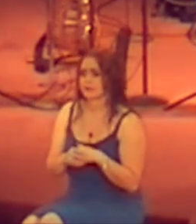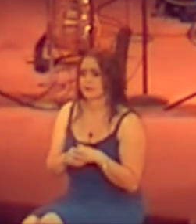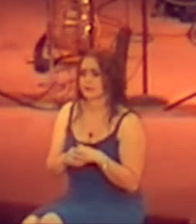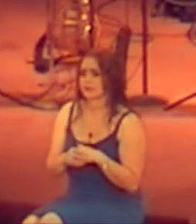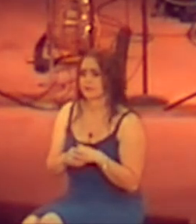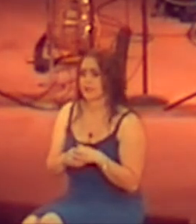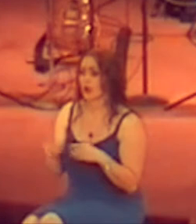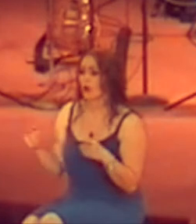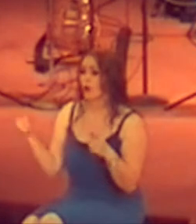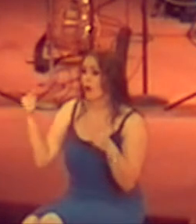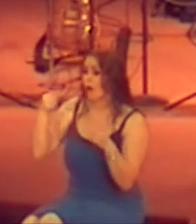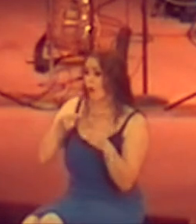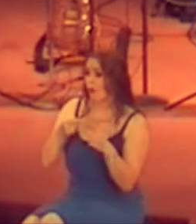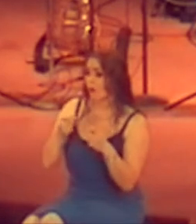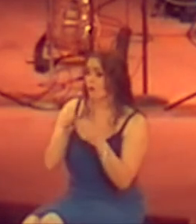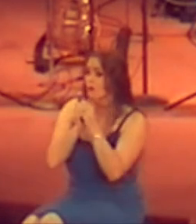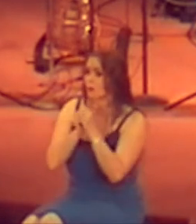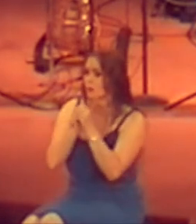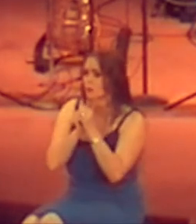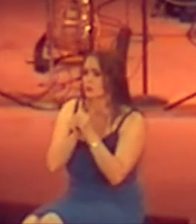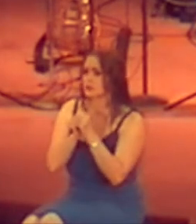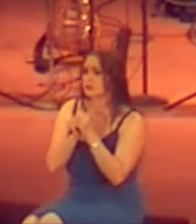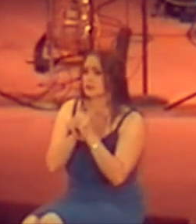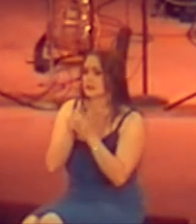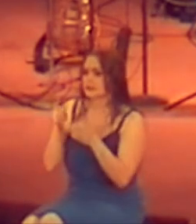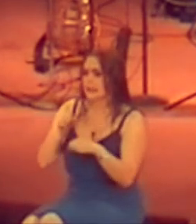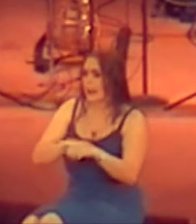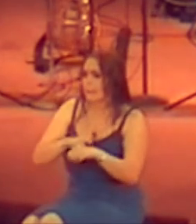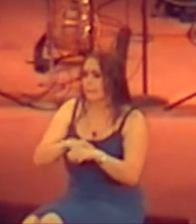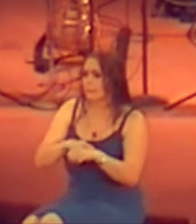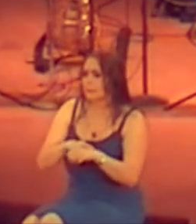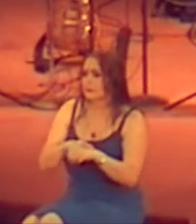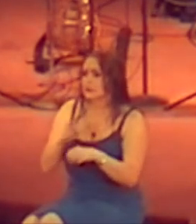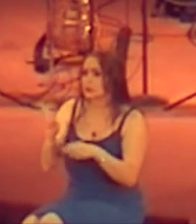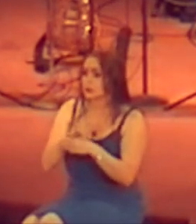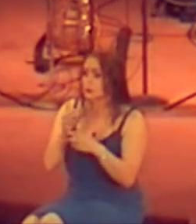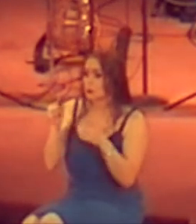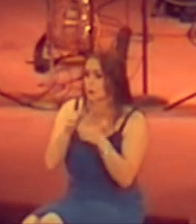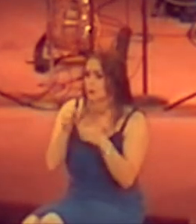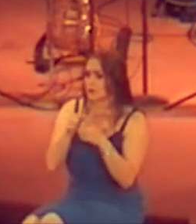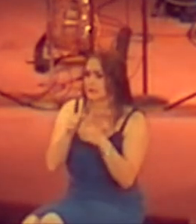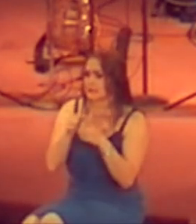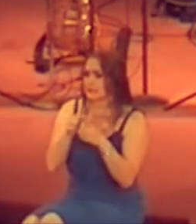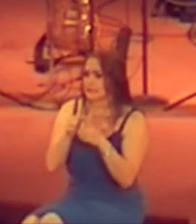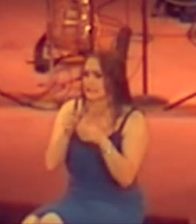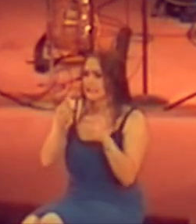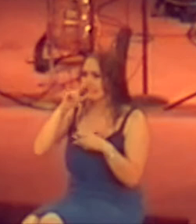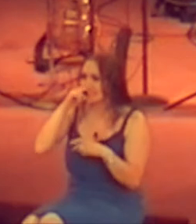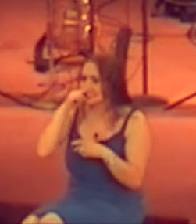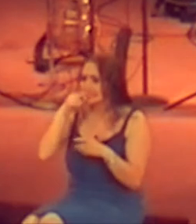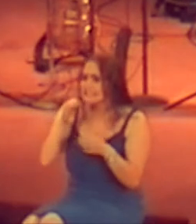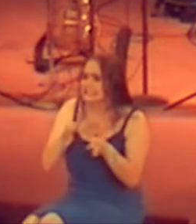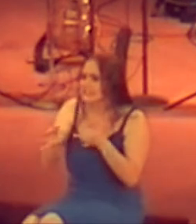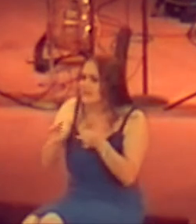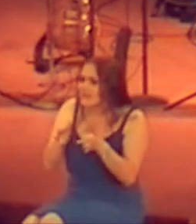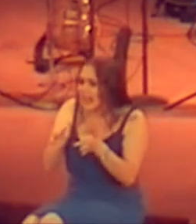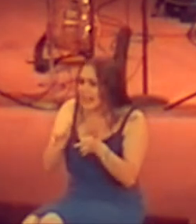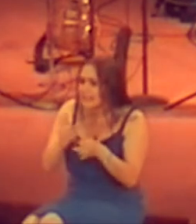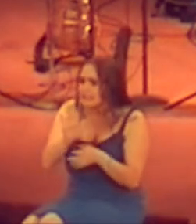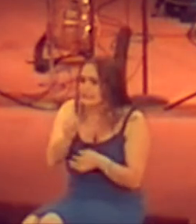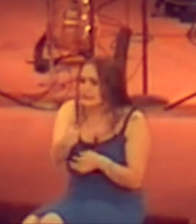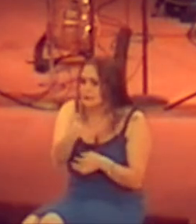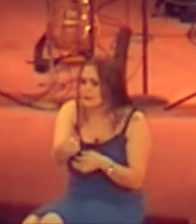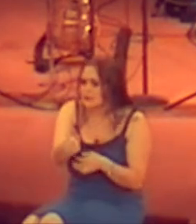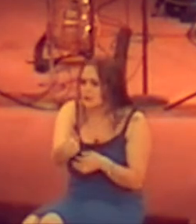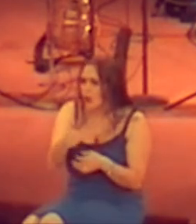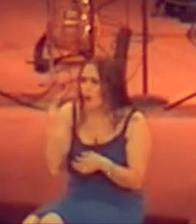The objective of this worship element was to put words that these students defined themselves as. There were only two words that